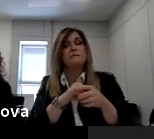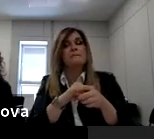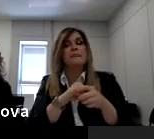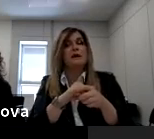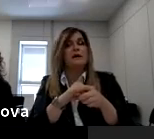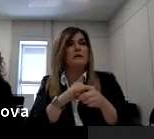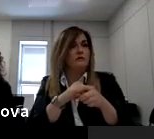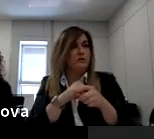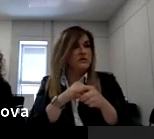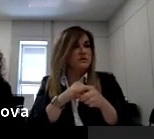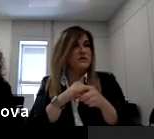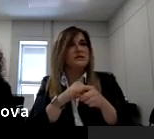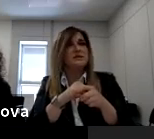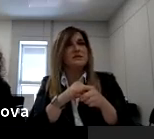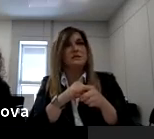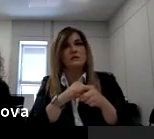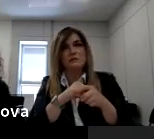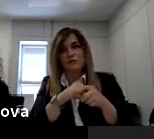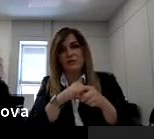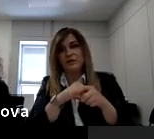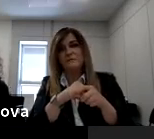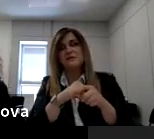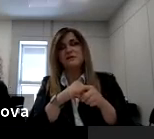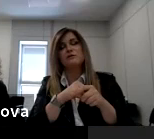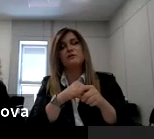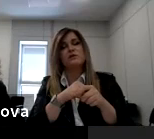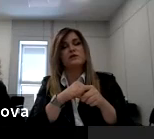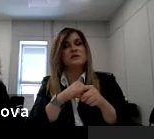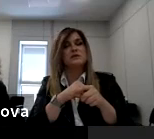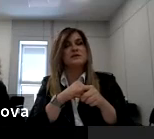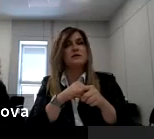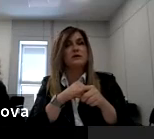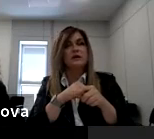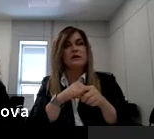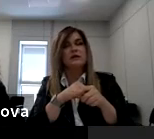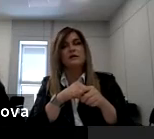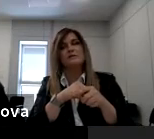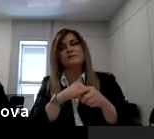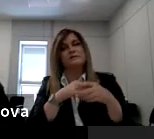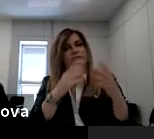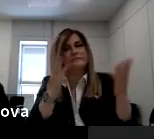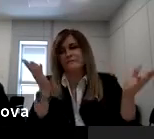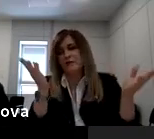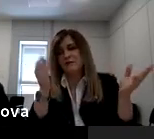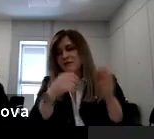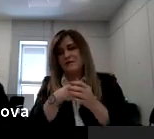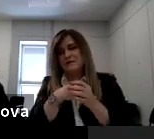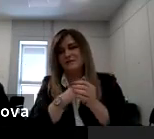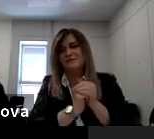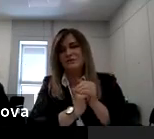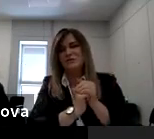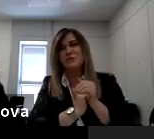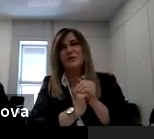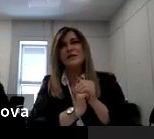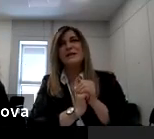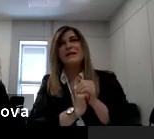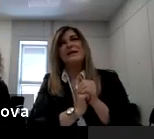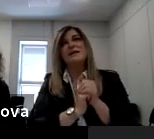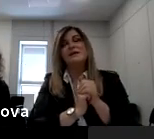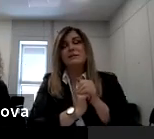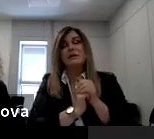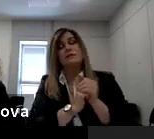beam. Of course, it's more expensive. Of course, it is longer, but you know,